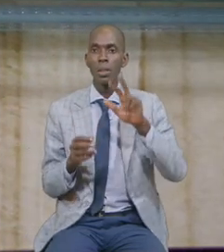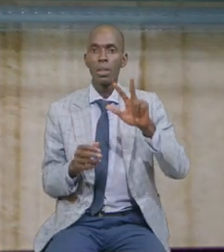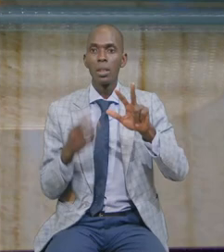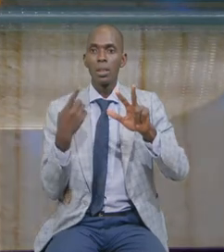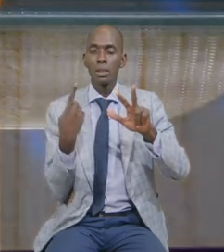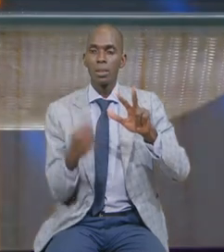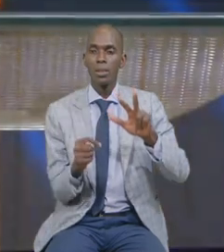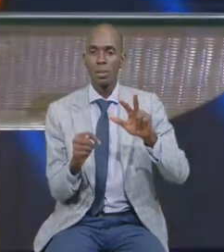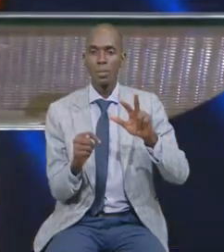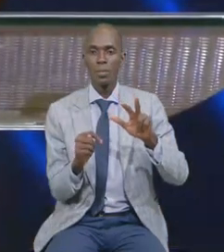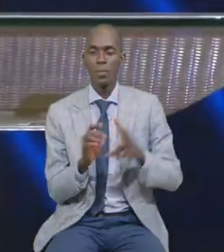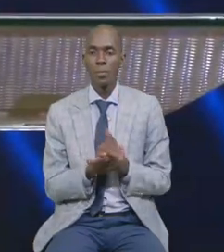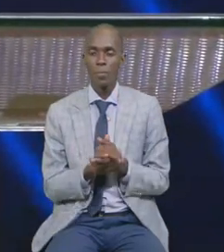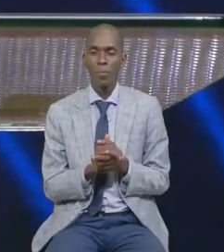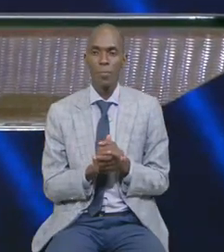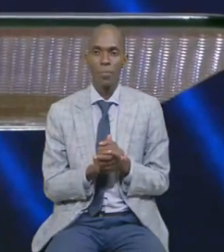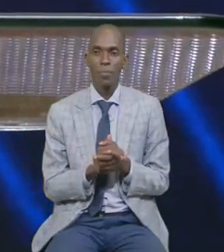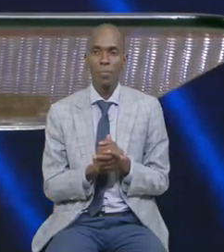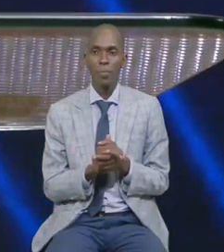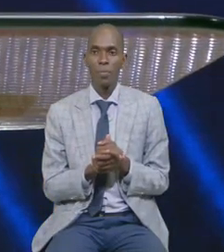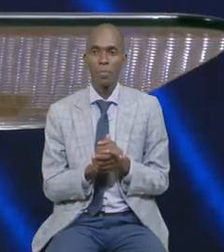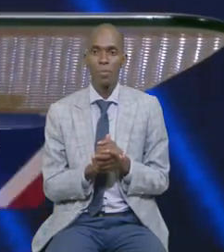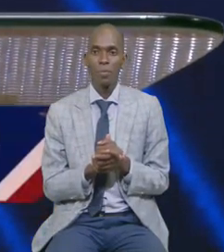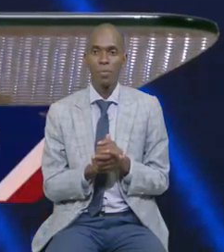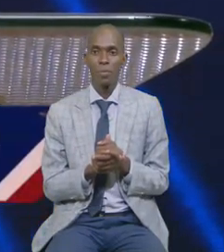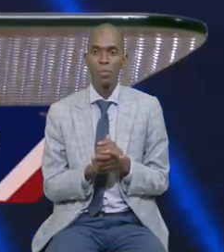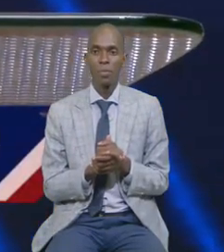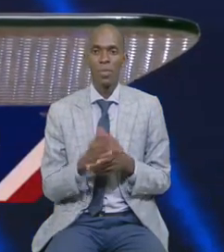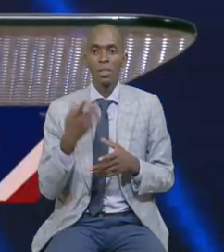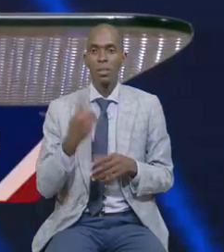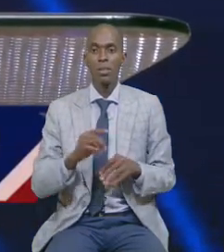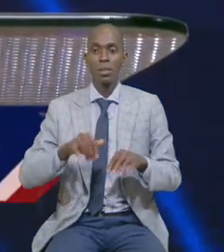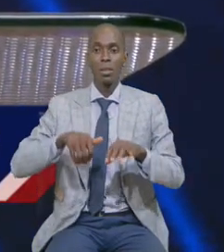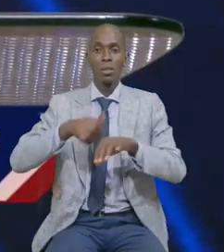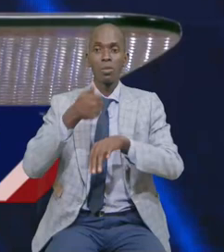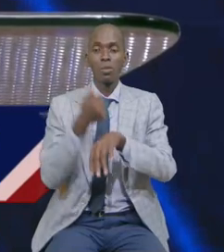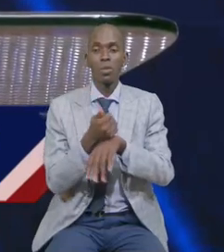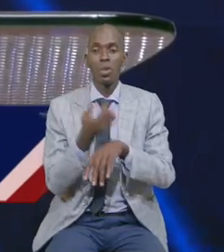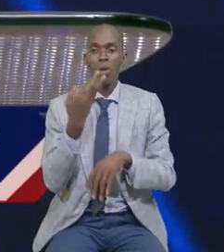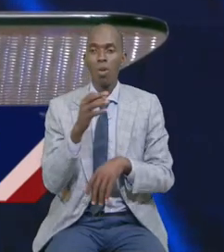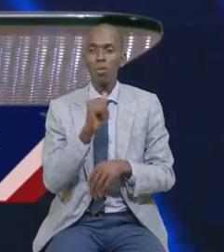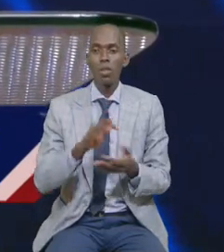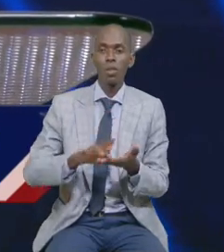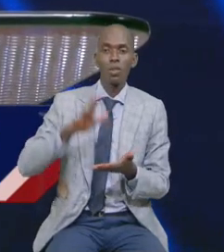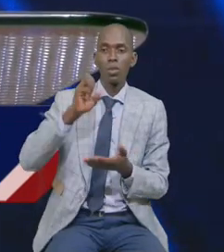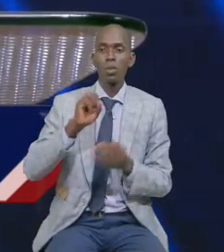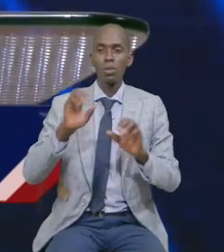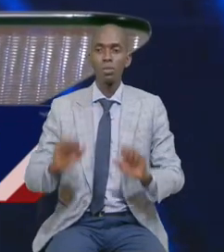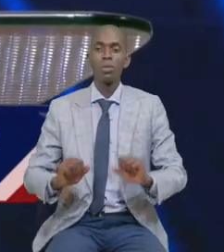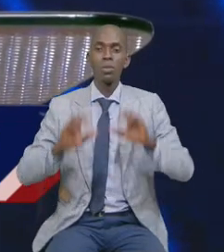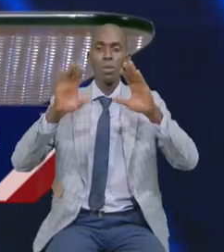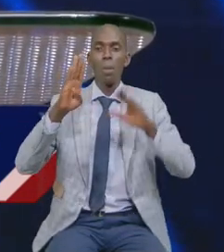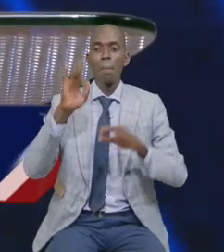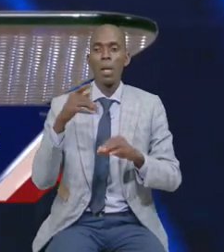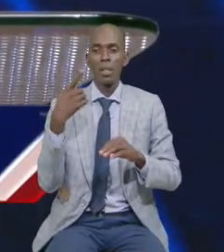of a glorious consecration by the fortified believers. Look at number one. Number